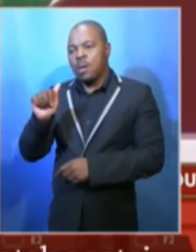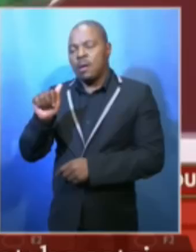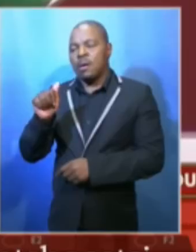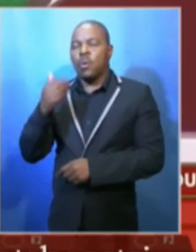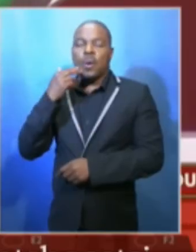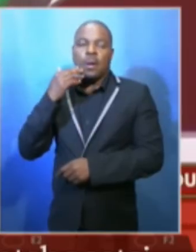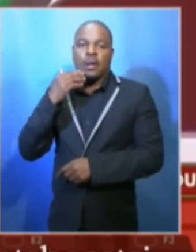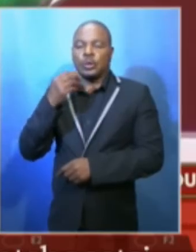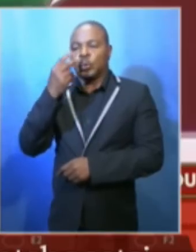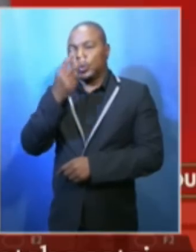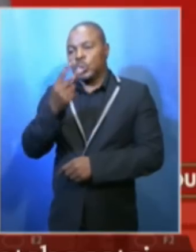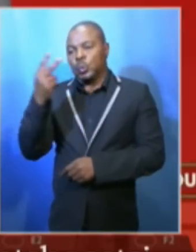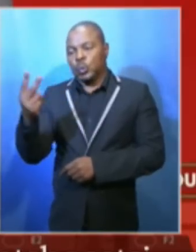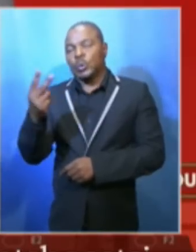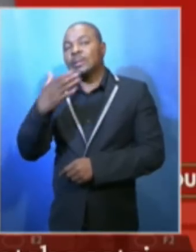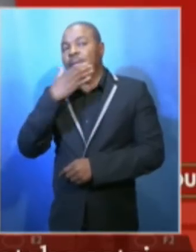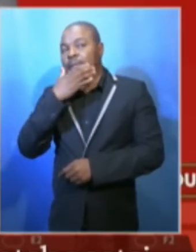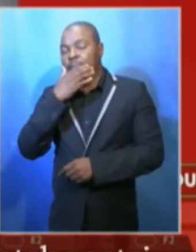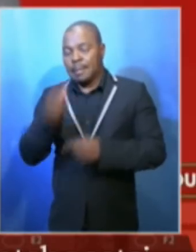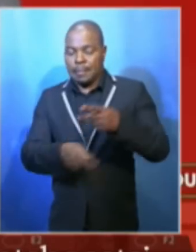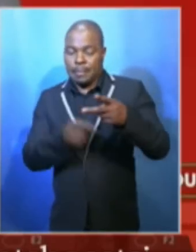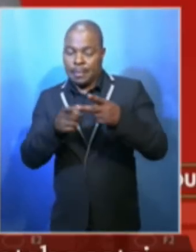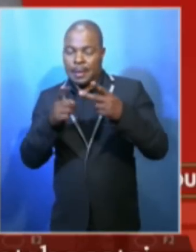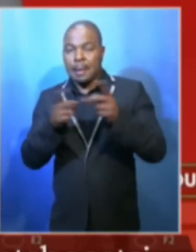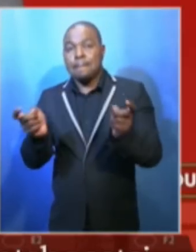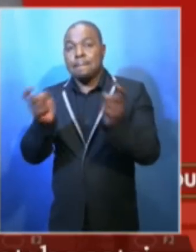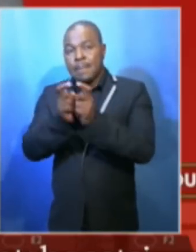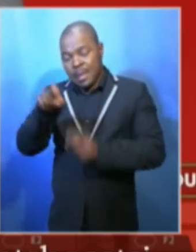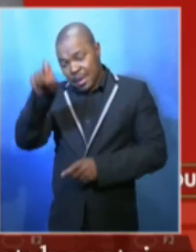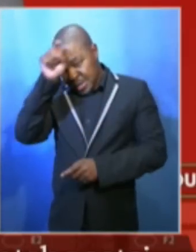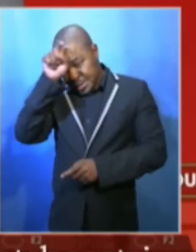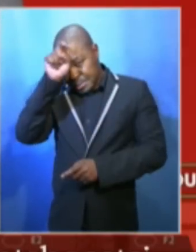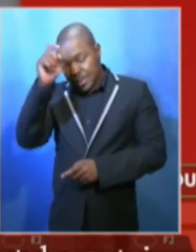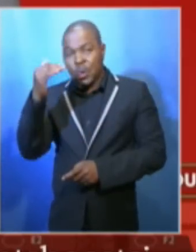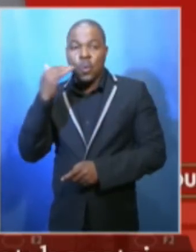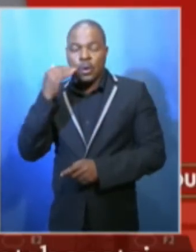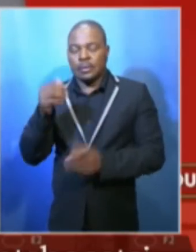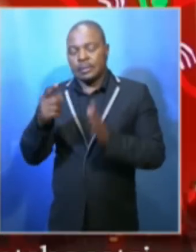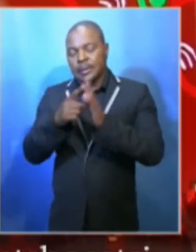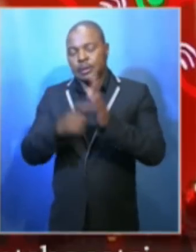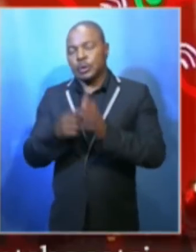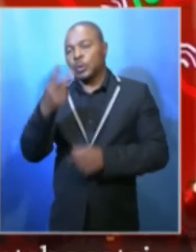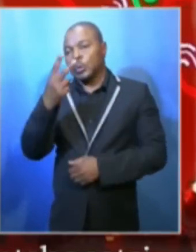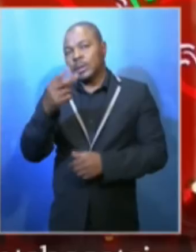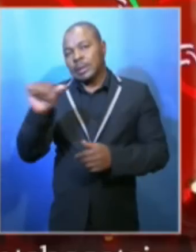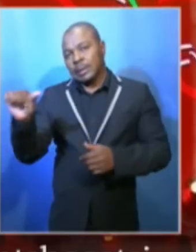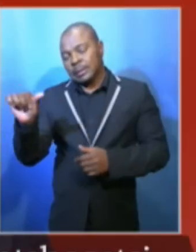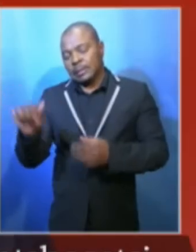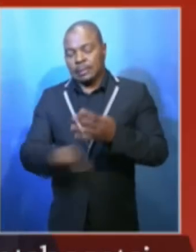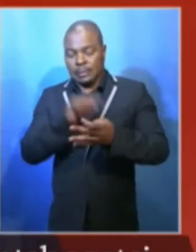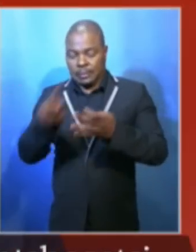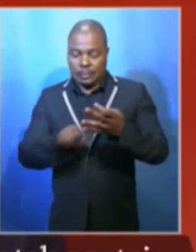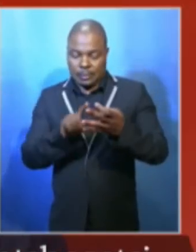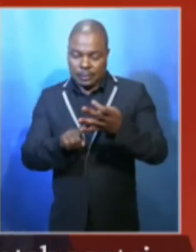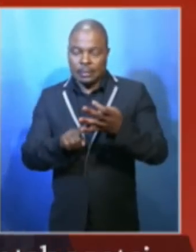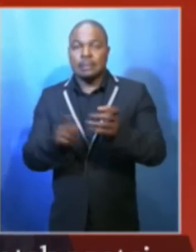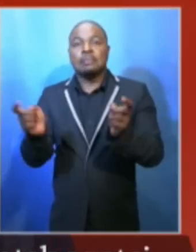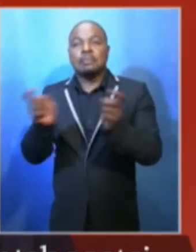Disemere. Papadi ya bobedi e kgahlanong le Egepeta ka di 26 pele ba kgahlana le Zimbabwe ka